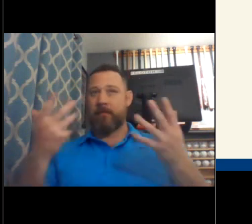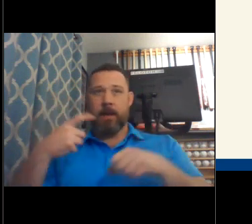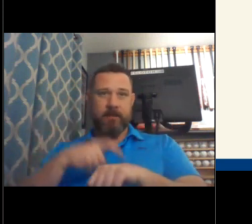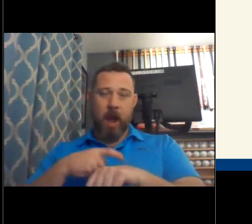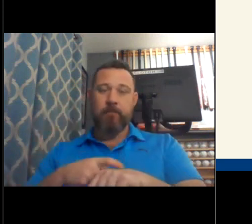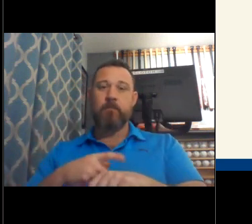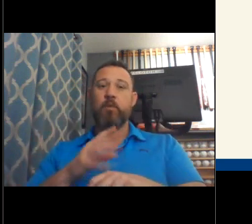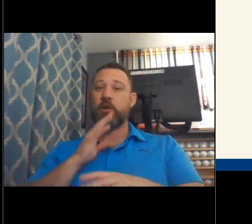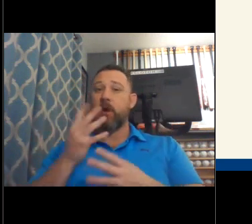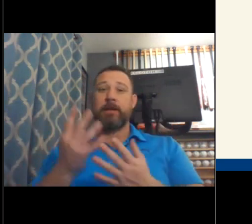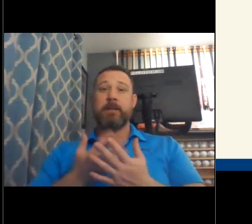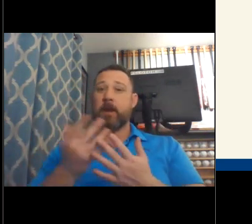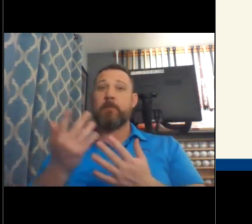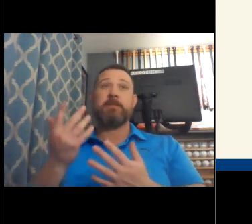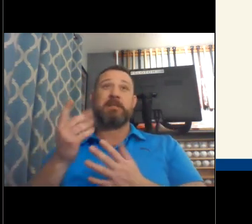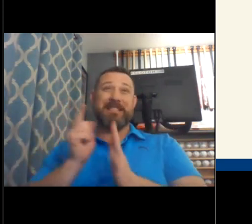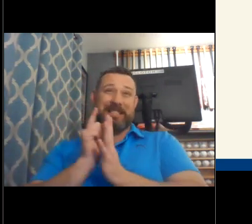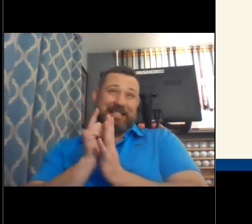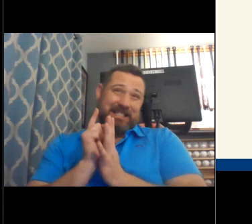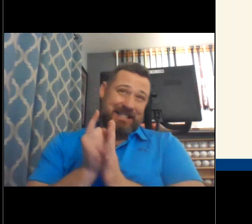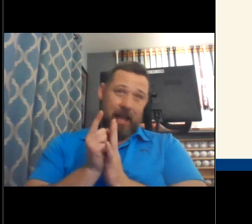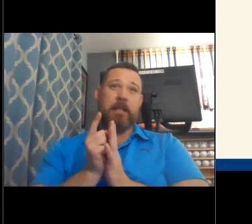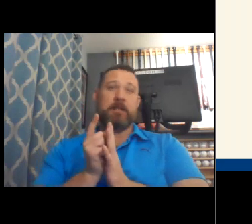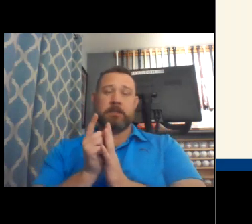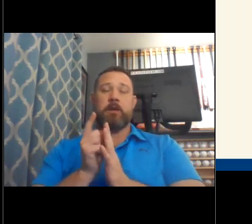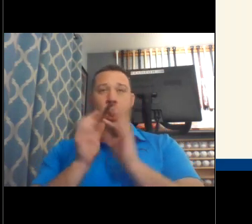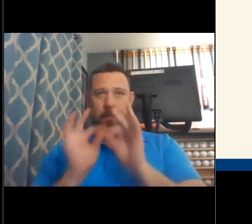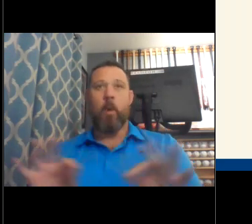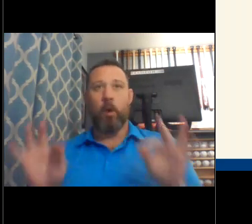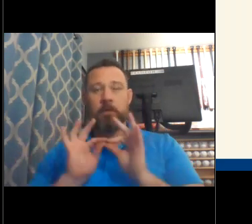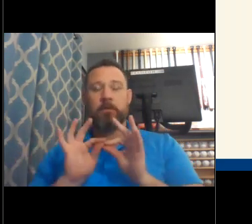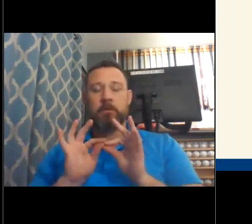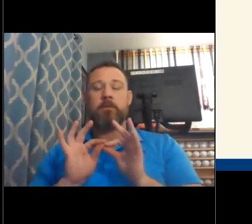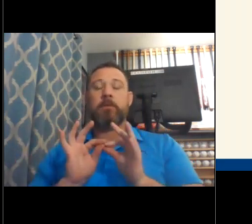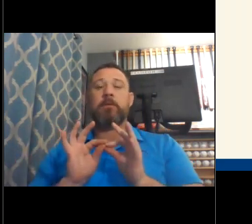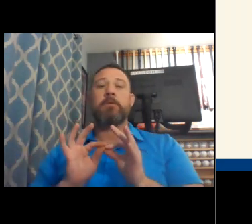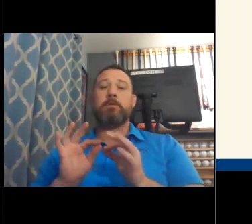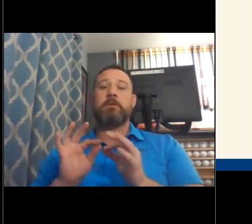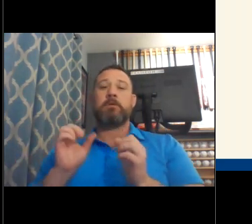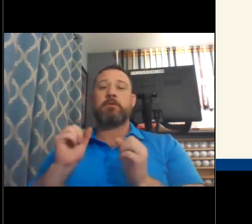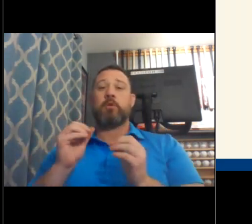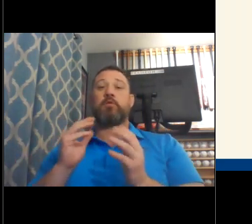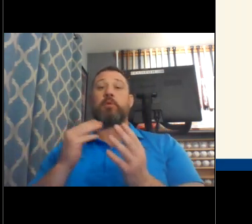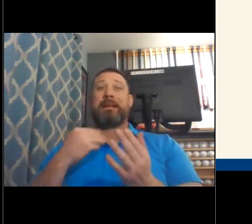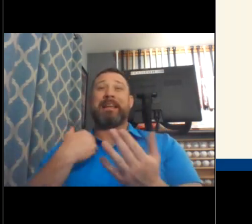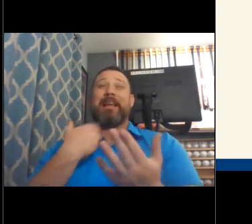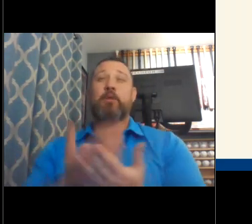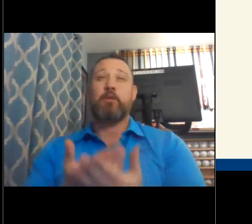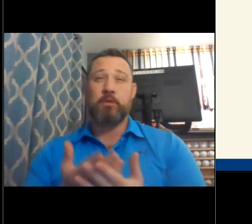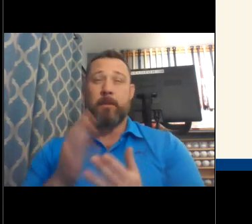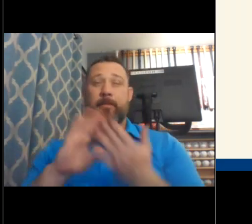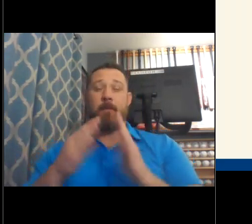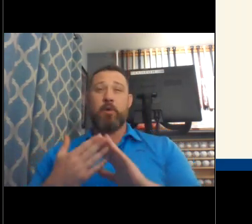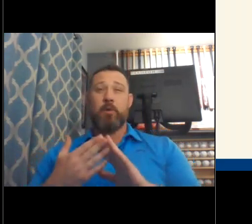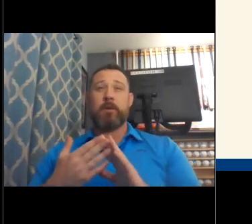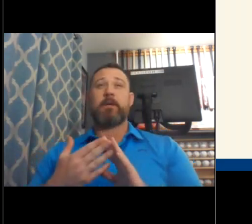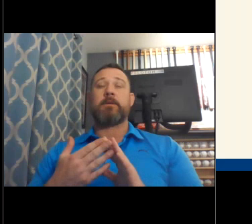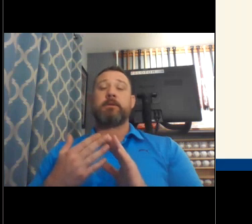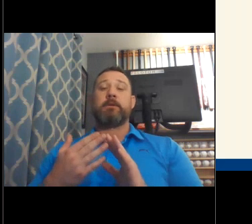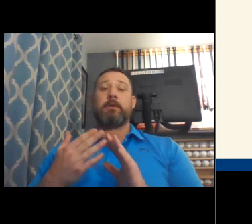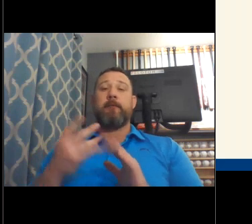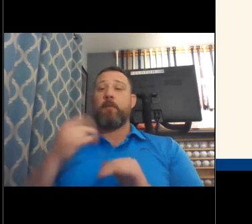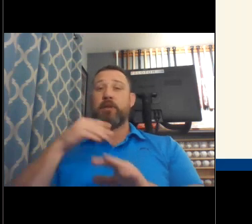talking sometimes where seconds actually matter. And to get to some of these communities where we talk about, well, if we could send,